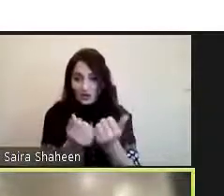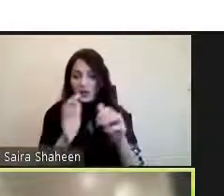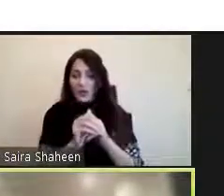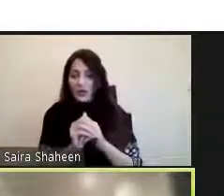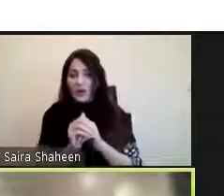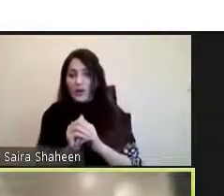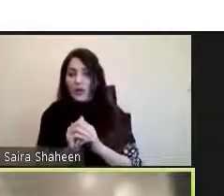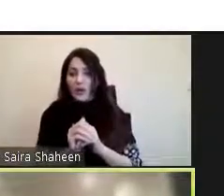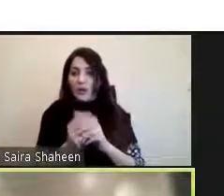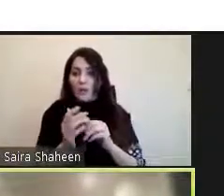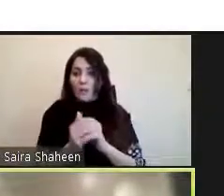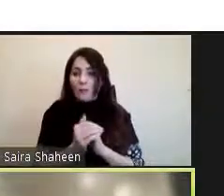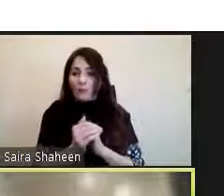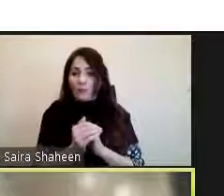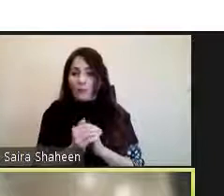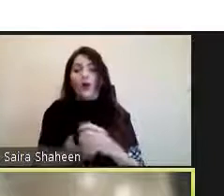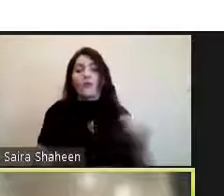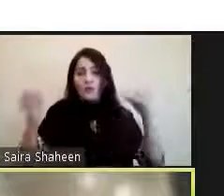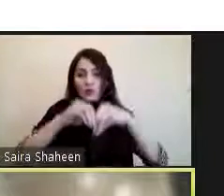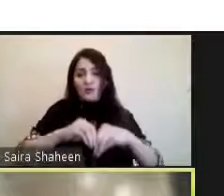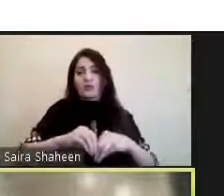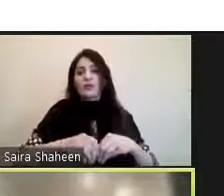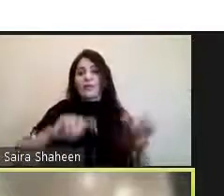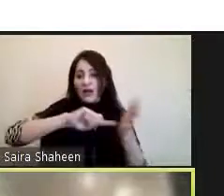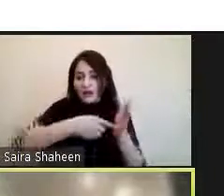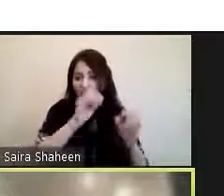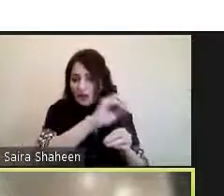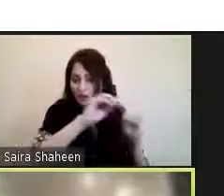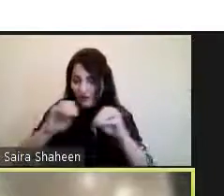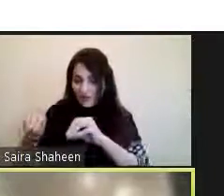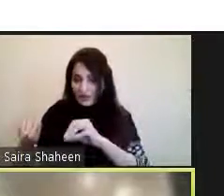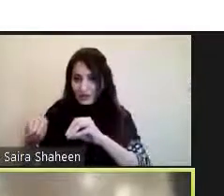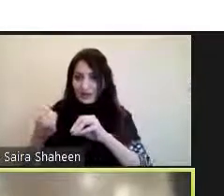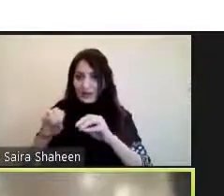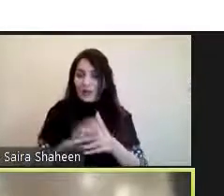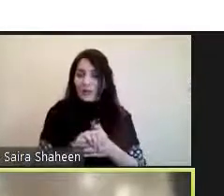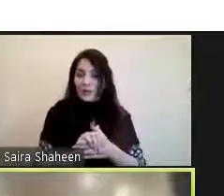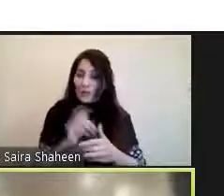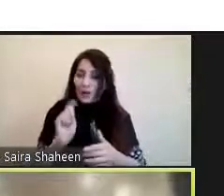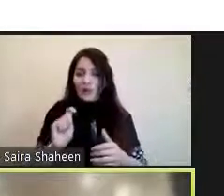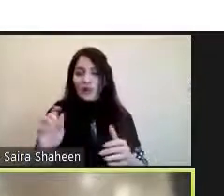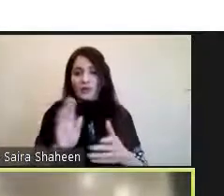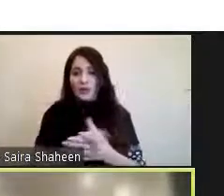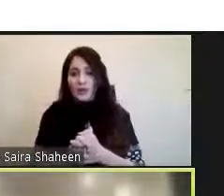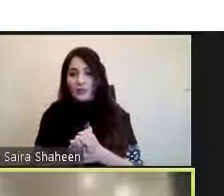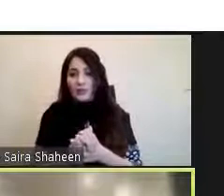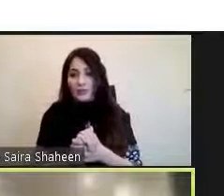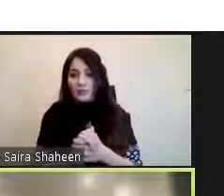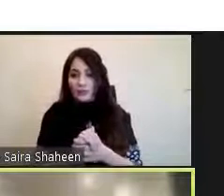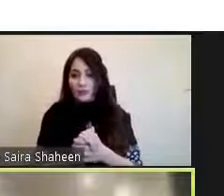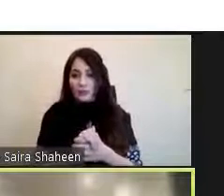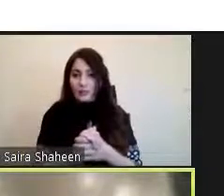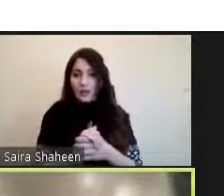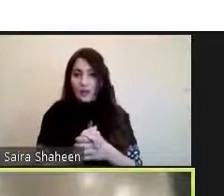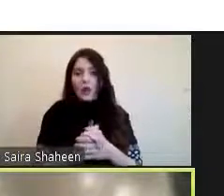an innovative and inclusive digital services aimed at marginalized communities, including rural, low-income communities,